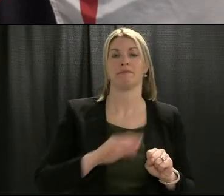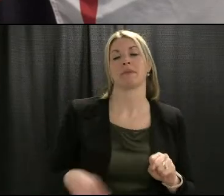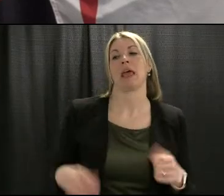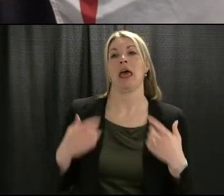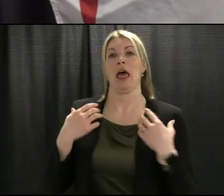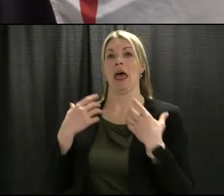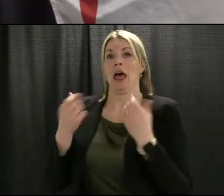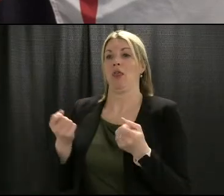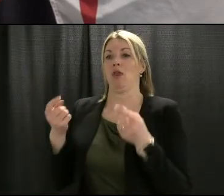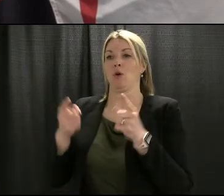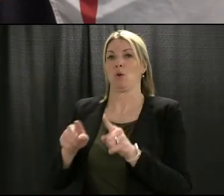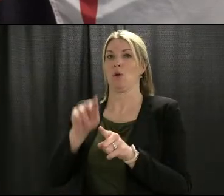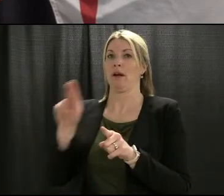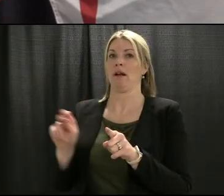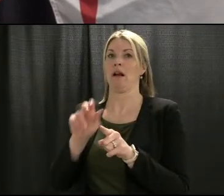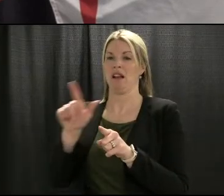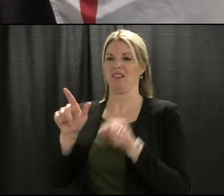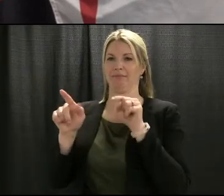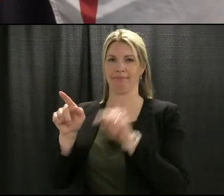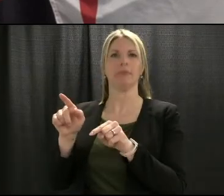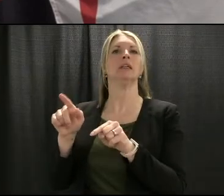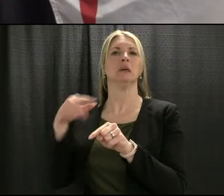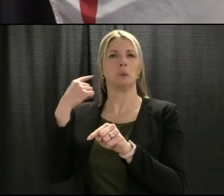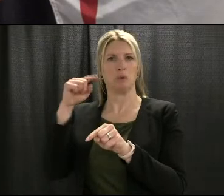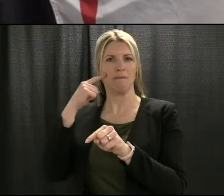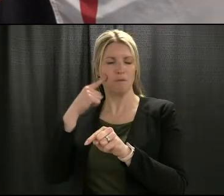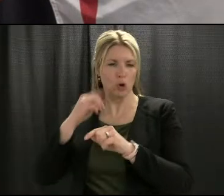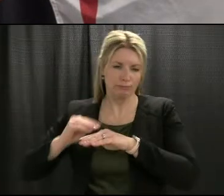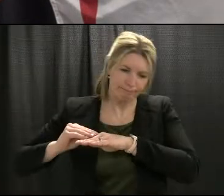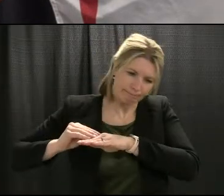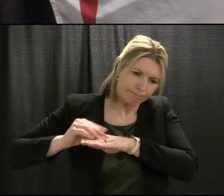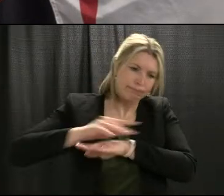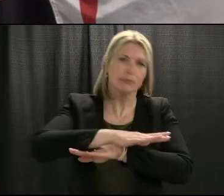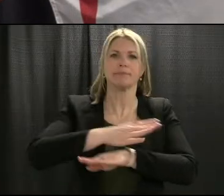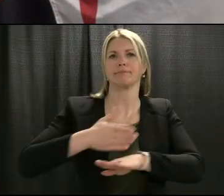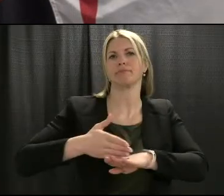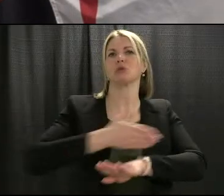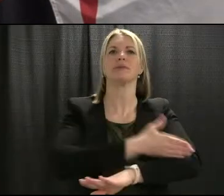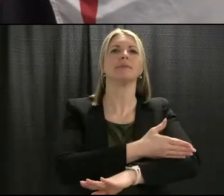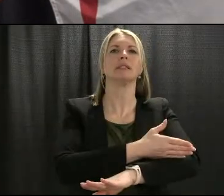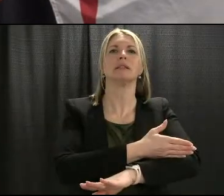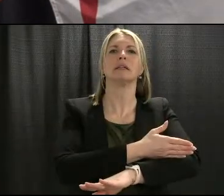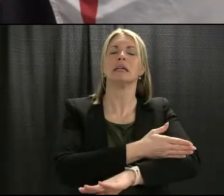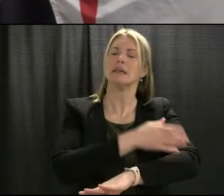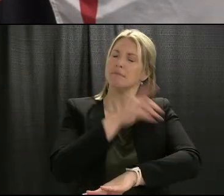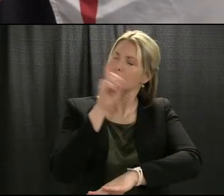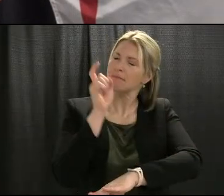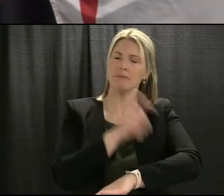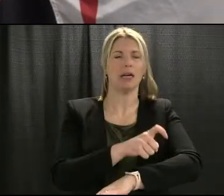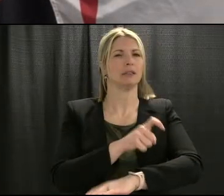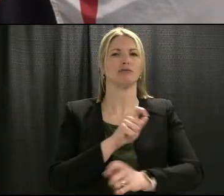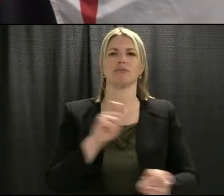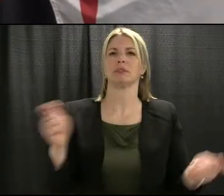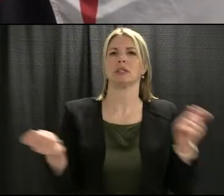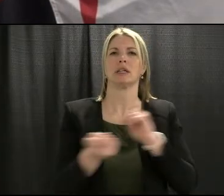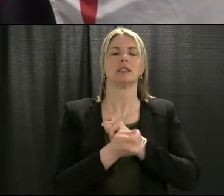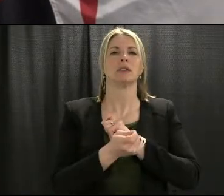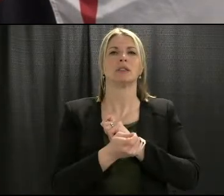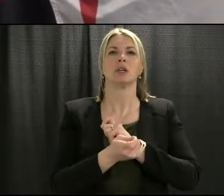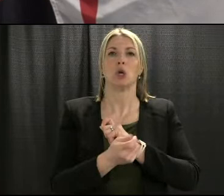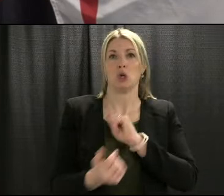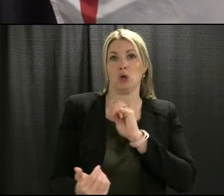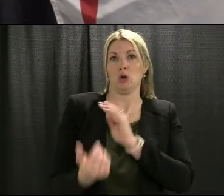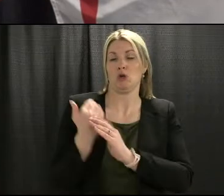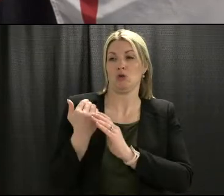driving meaningful change across the healthcare system. We are embarking on a number of new initiatives,